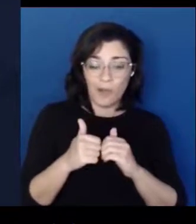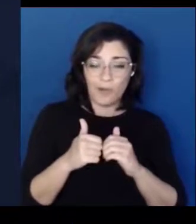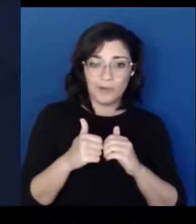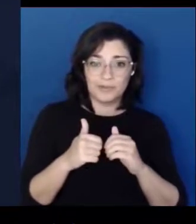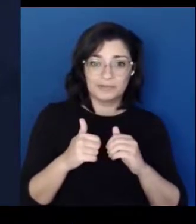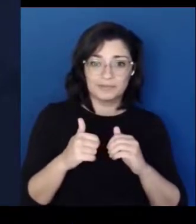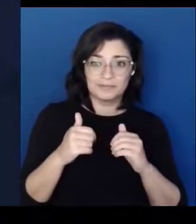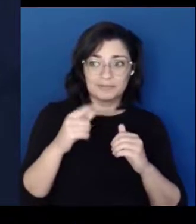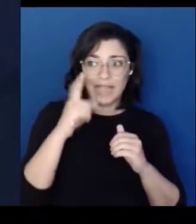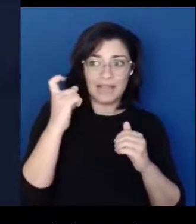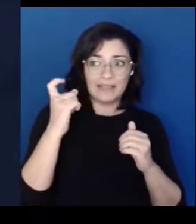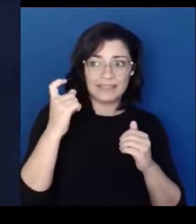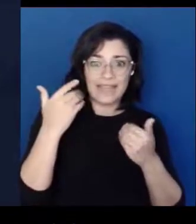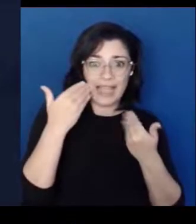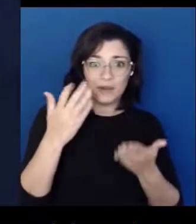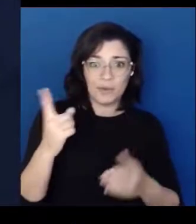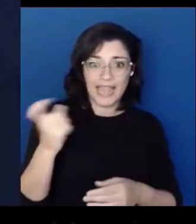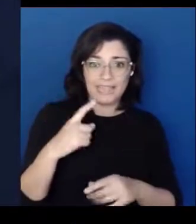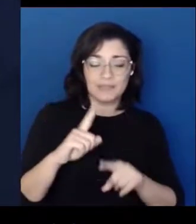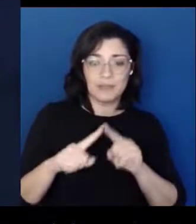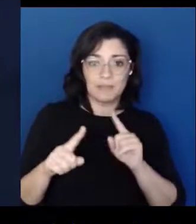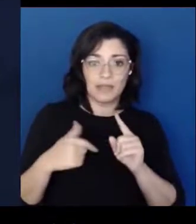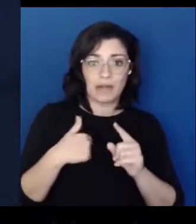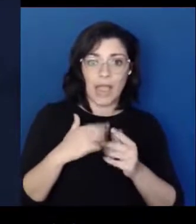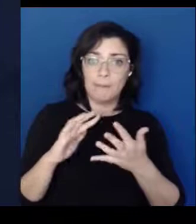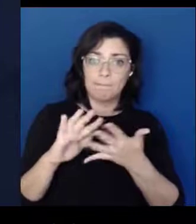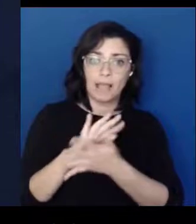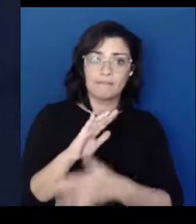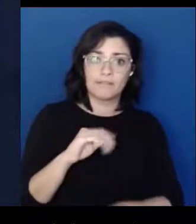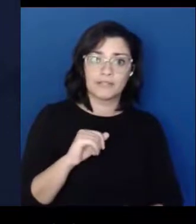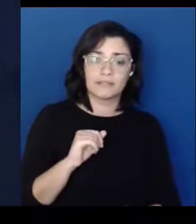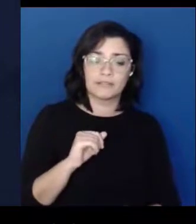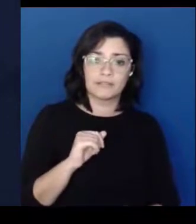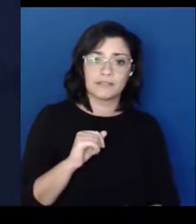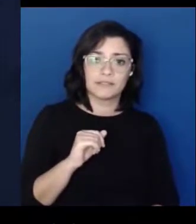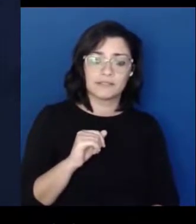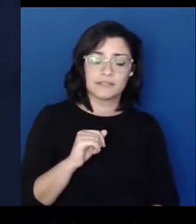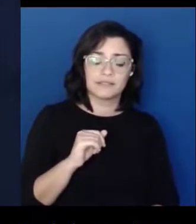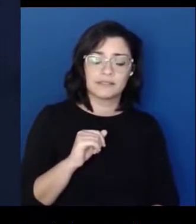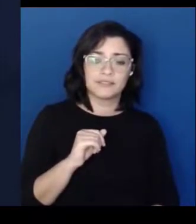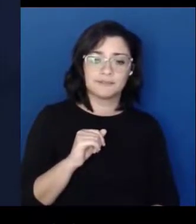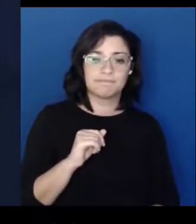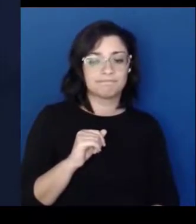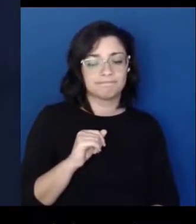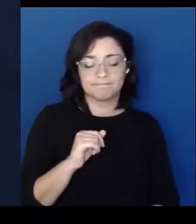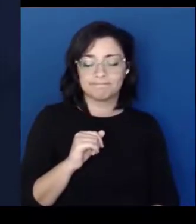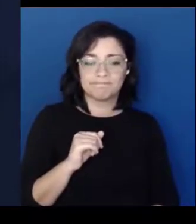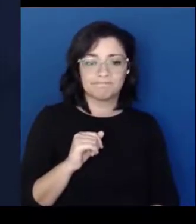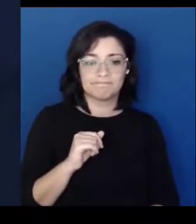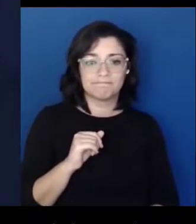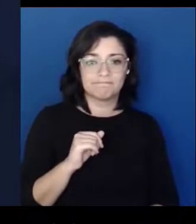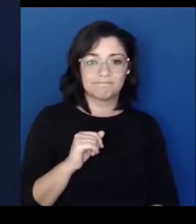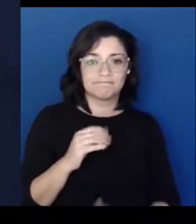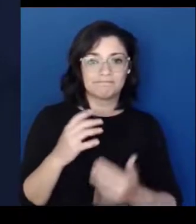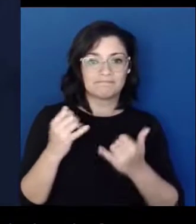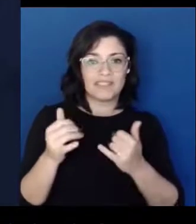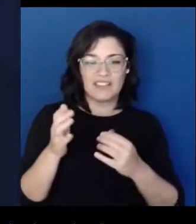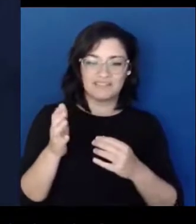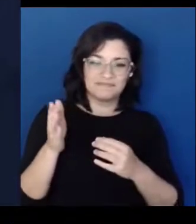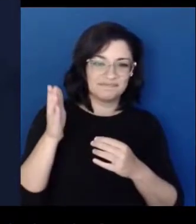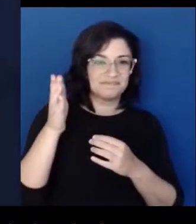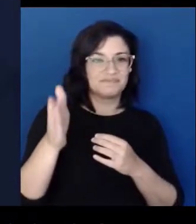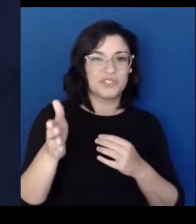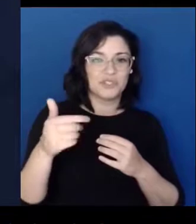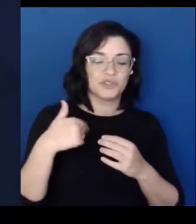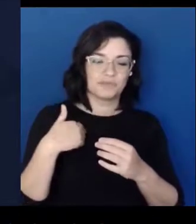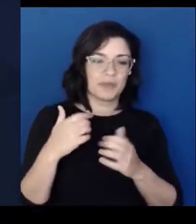bluffed. Fast forward a bunch of years, and I was with another nice guy whose name I know.